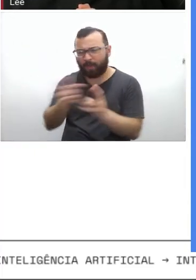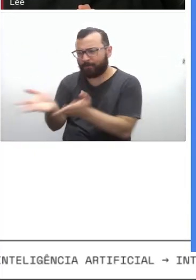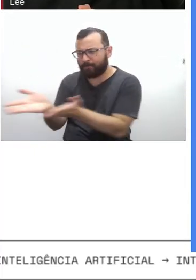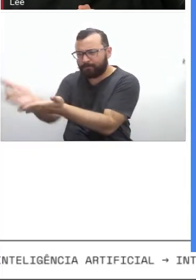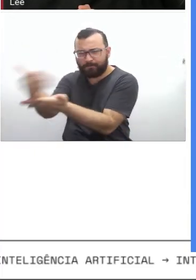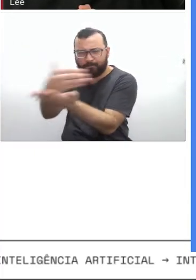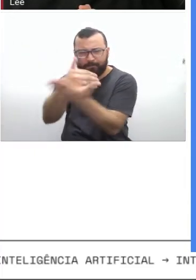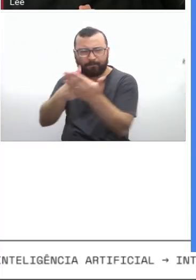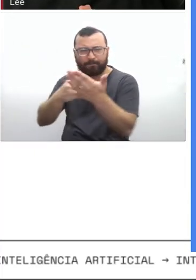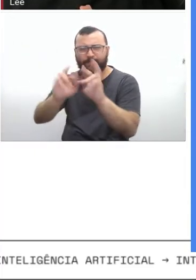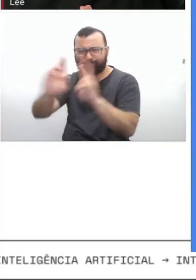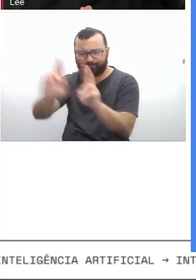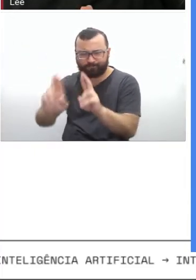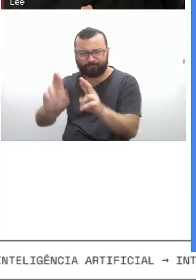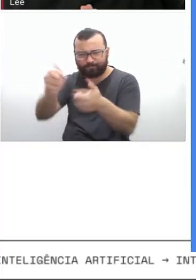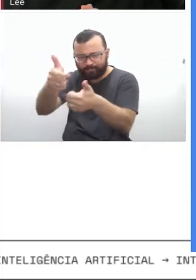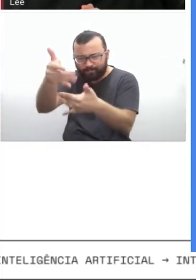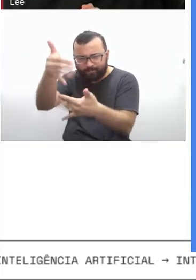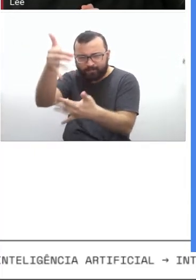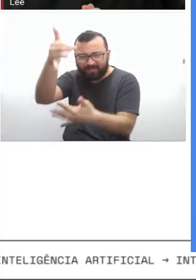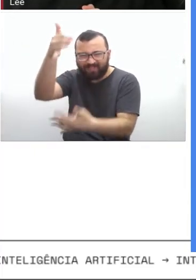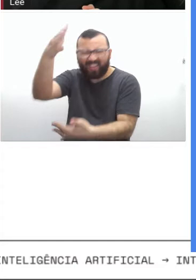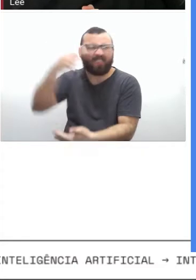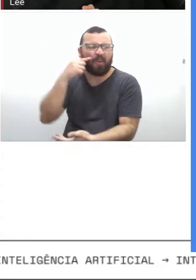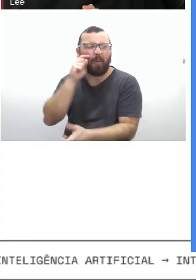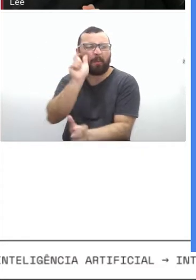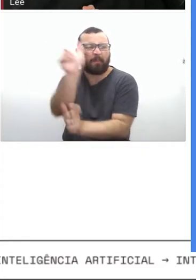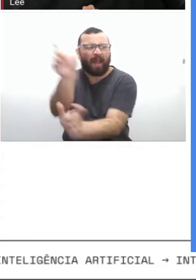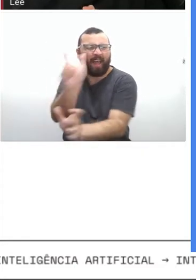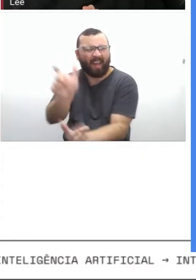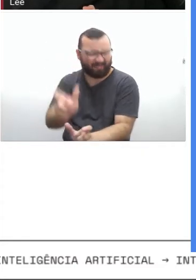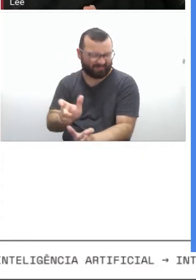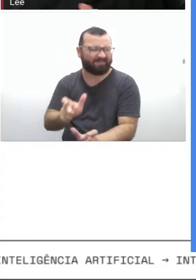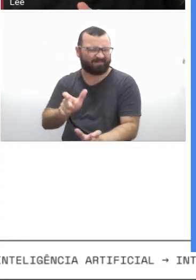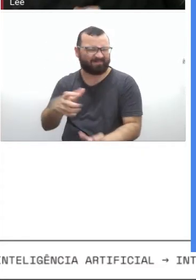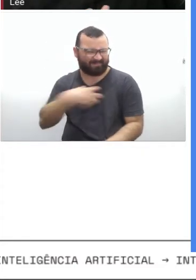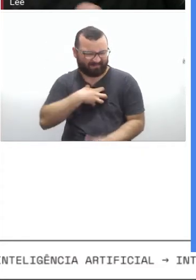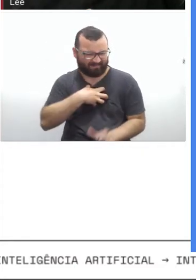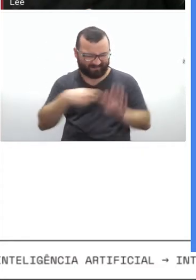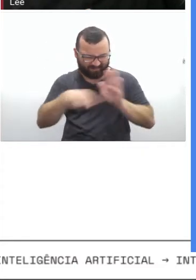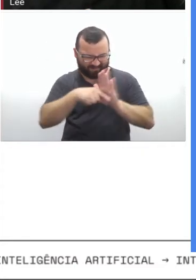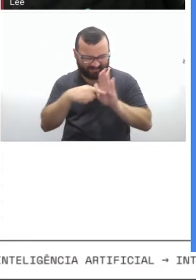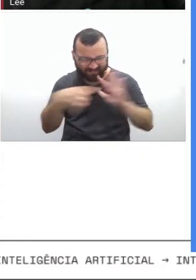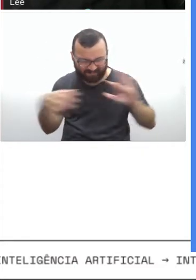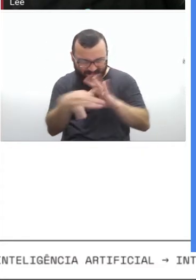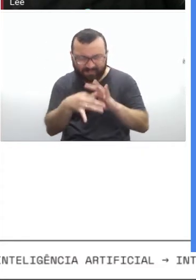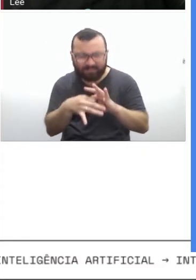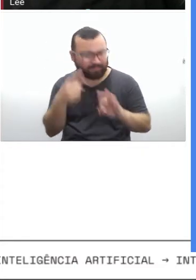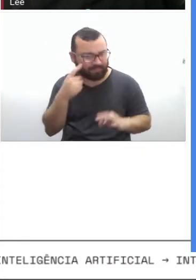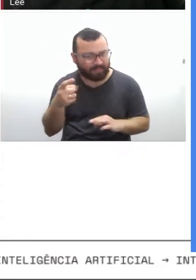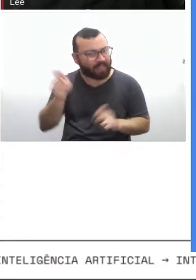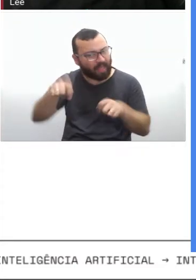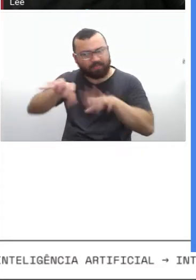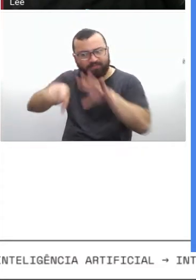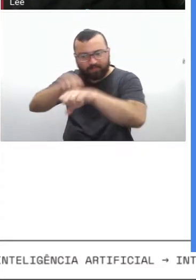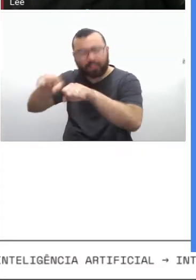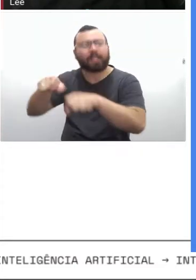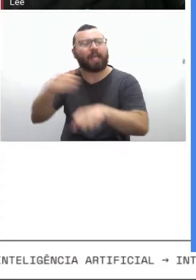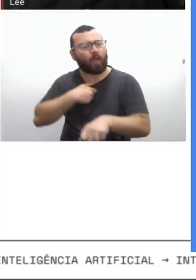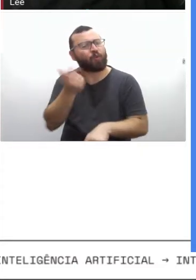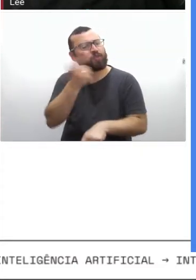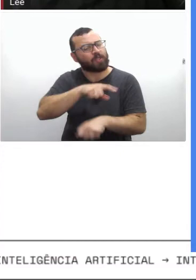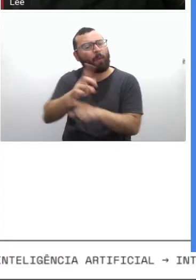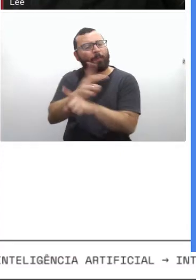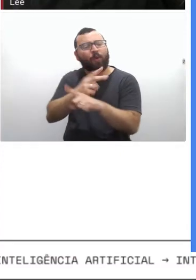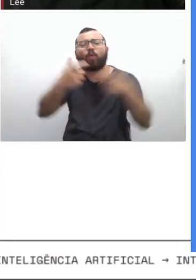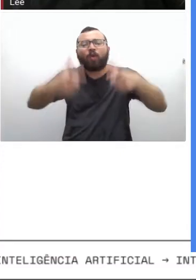really see like a bunch of very negative intents happening together with the session ID. So I could search on the session